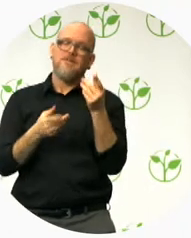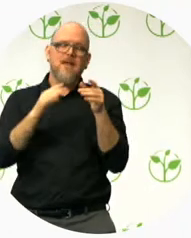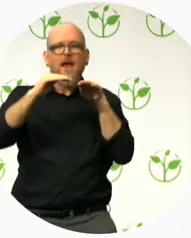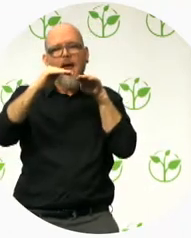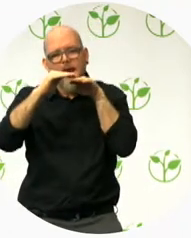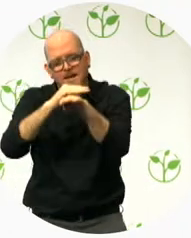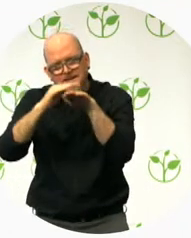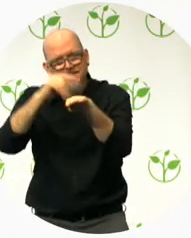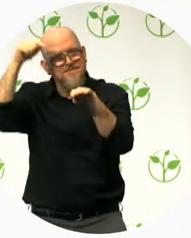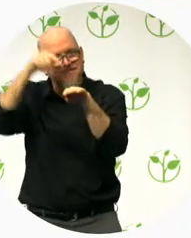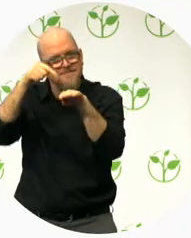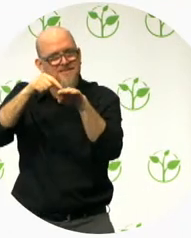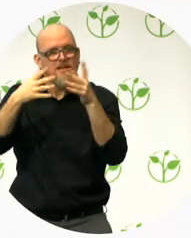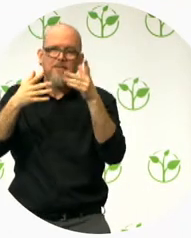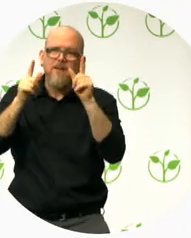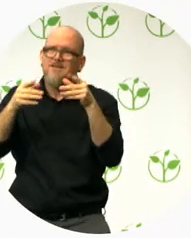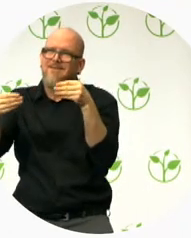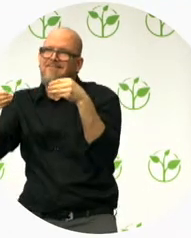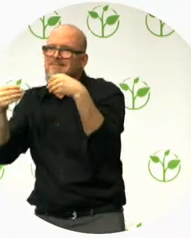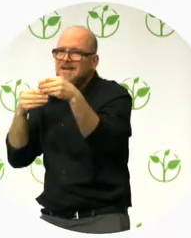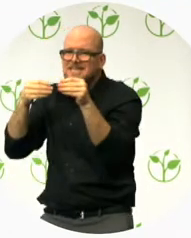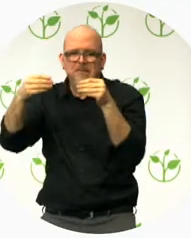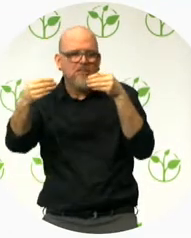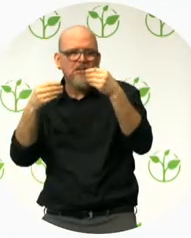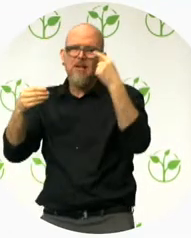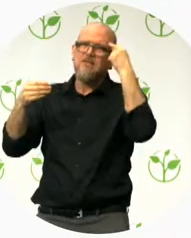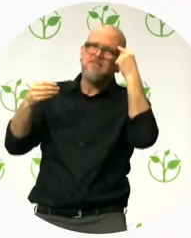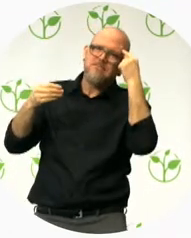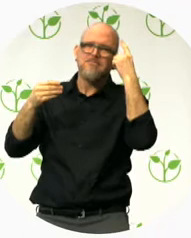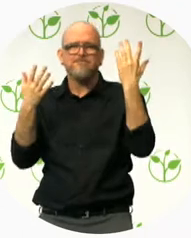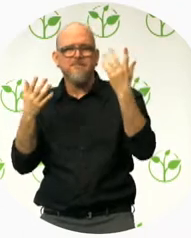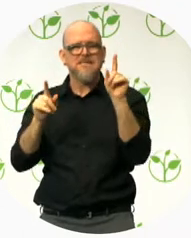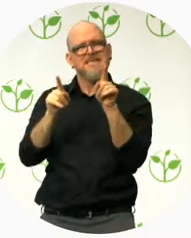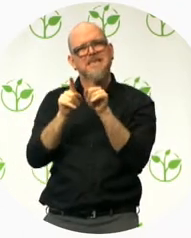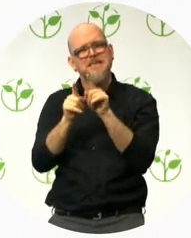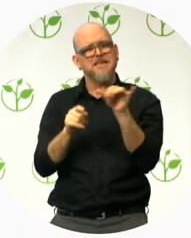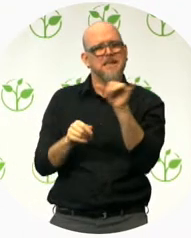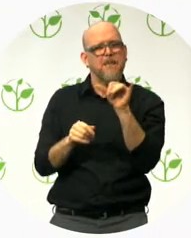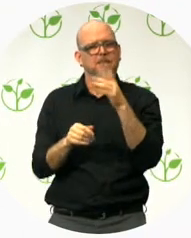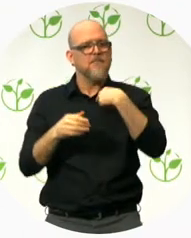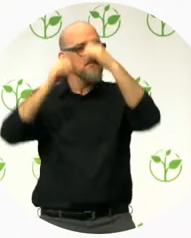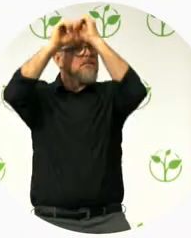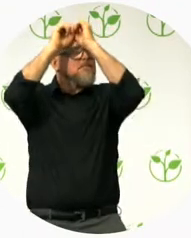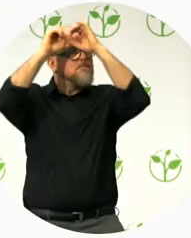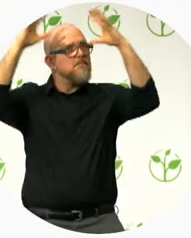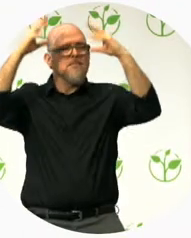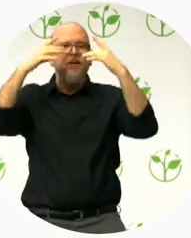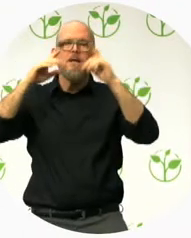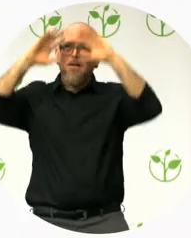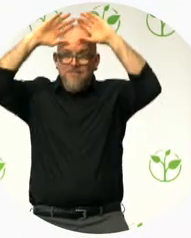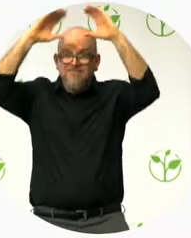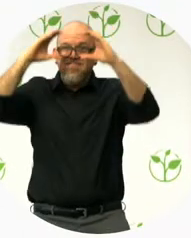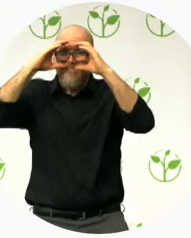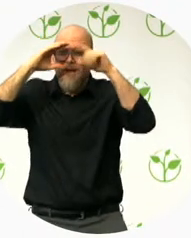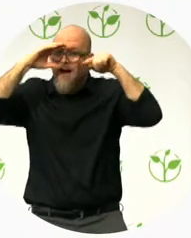flexible facilities and environments, either virtual or physical, to accommodate each user's